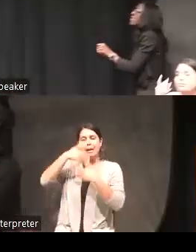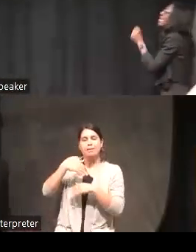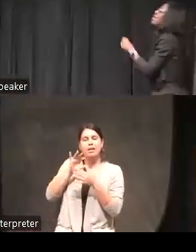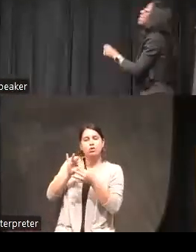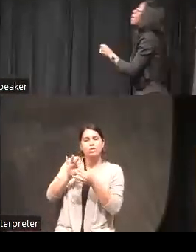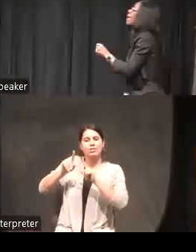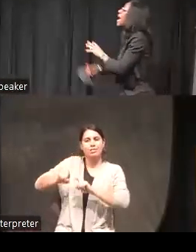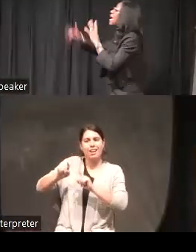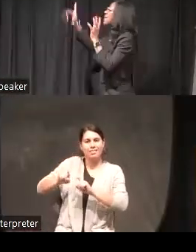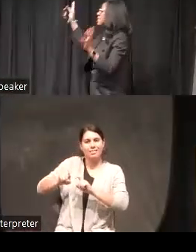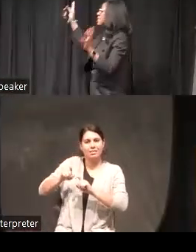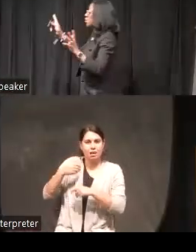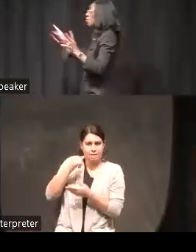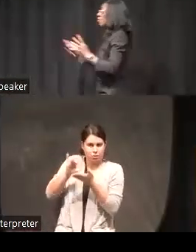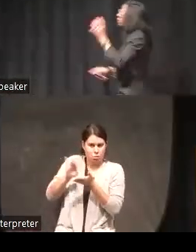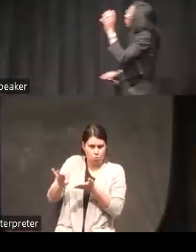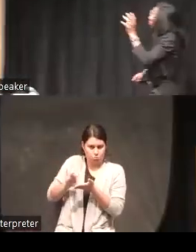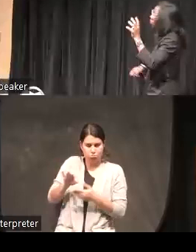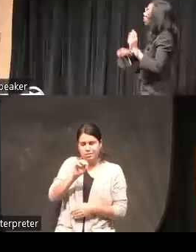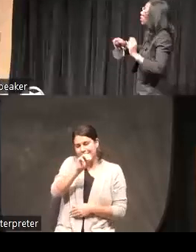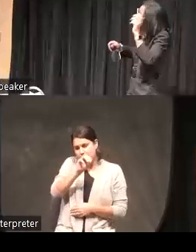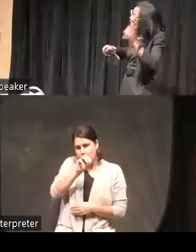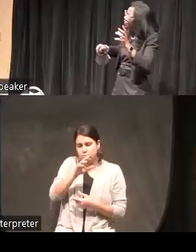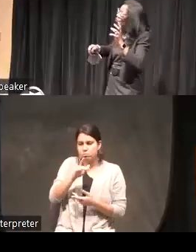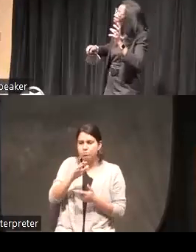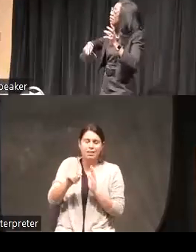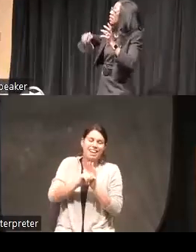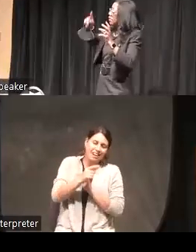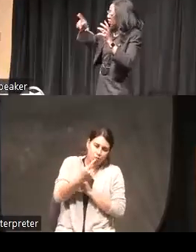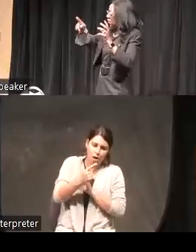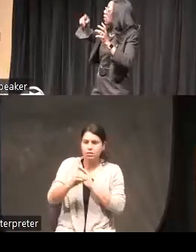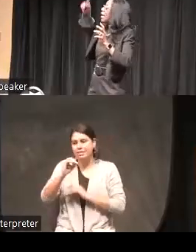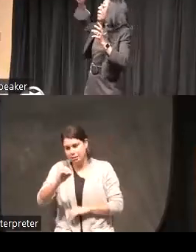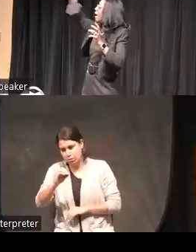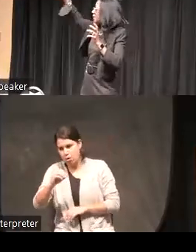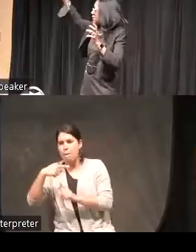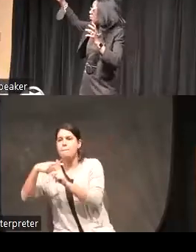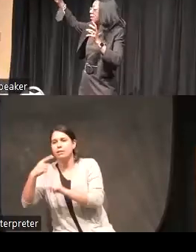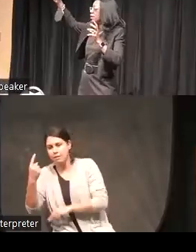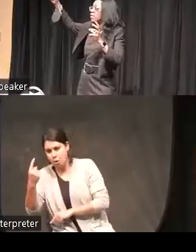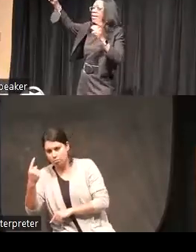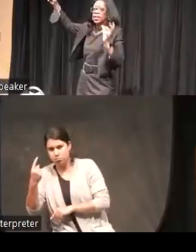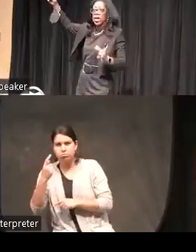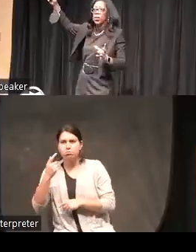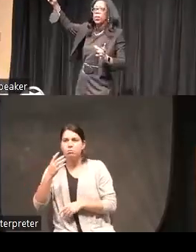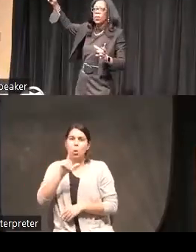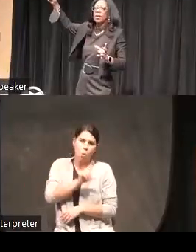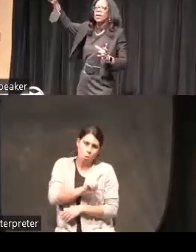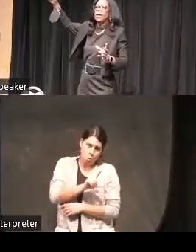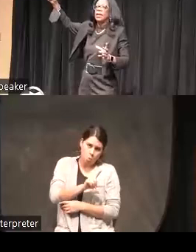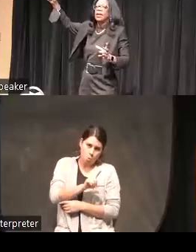test, gave them an IAT score, right? 0, -1, 0, +1, right?